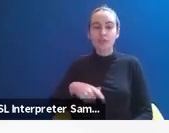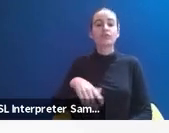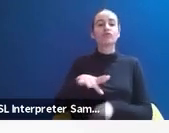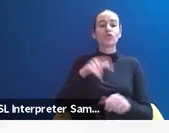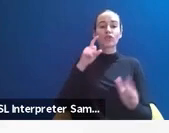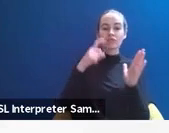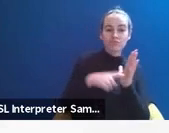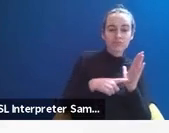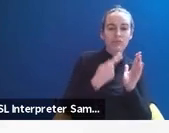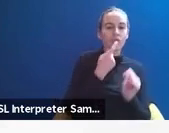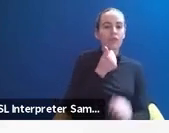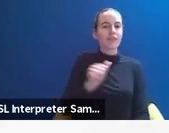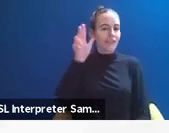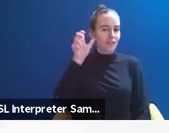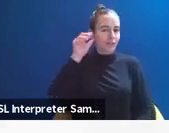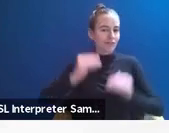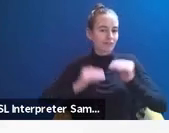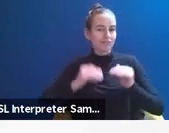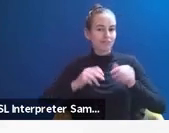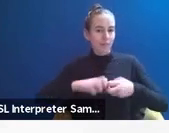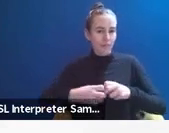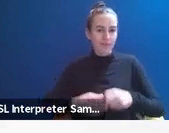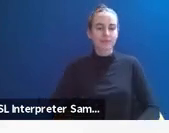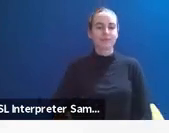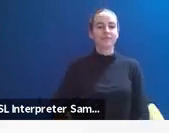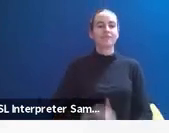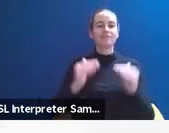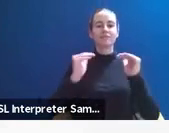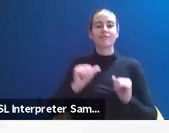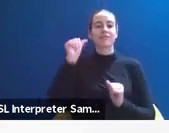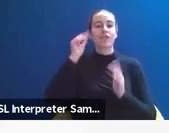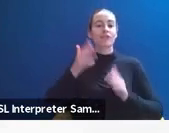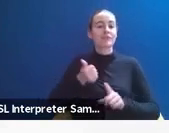problems. Audiologists can help manage hearing loss by